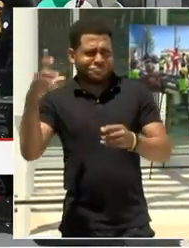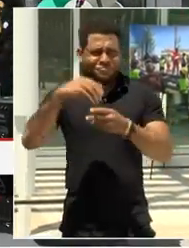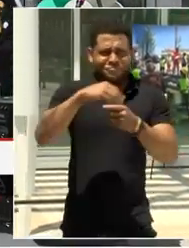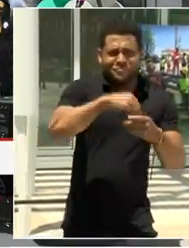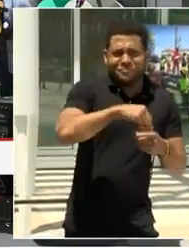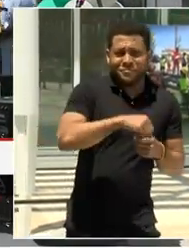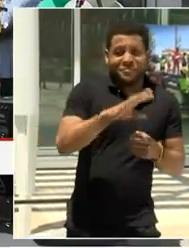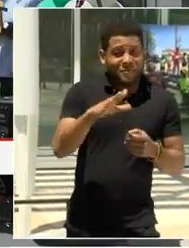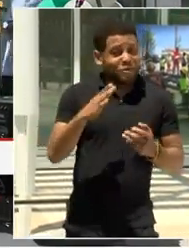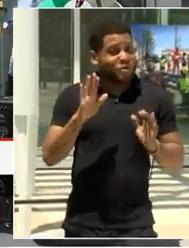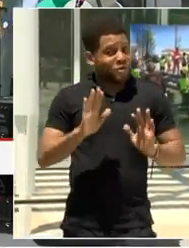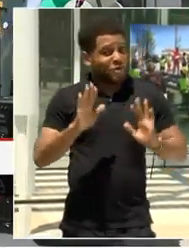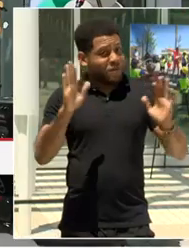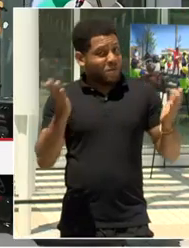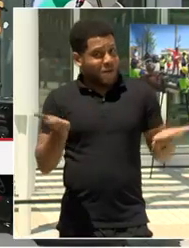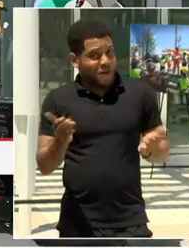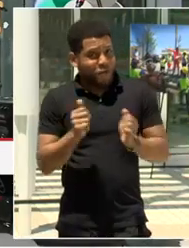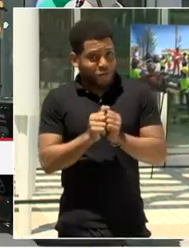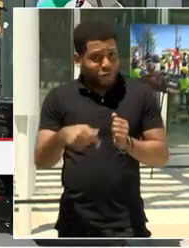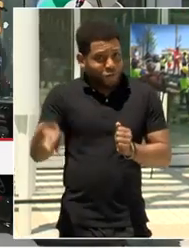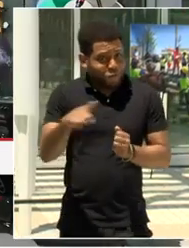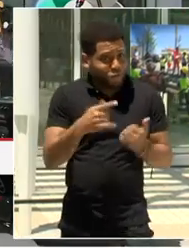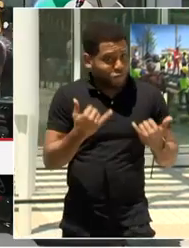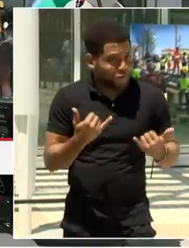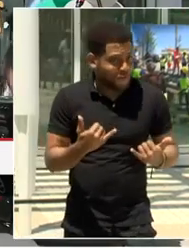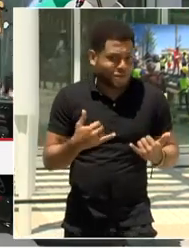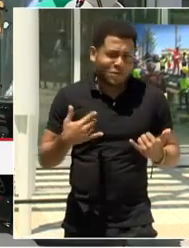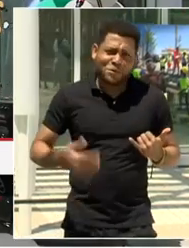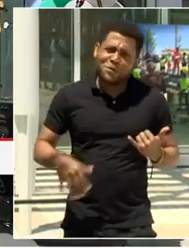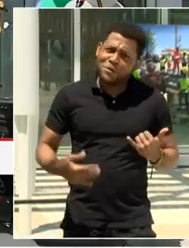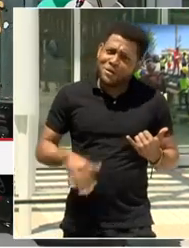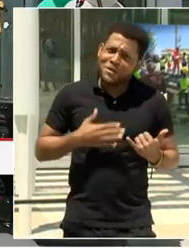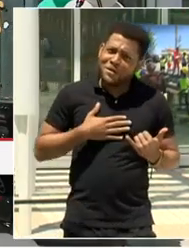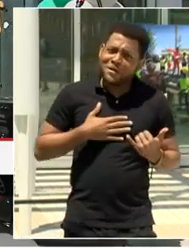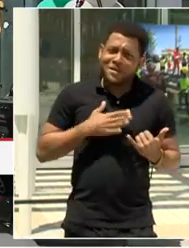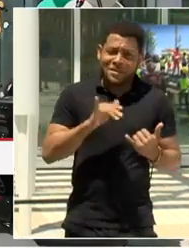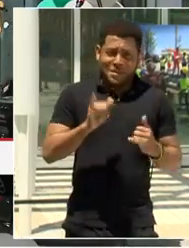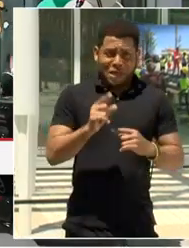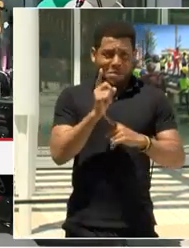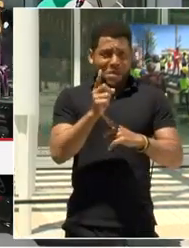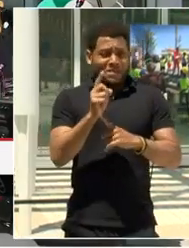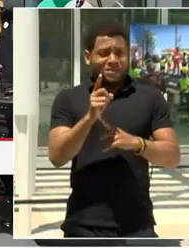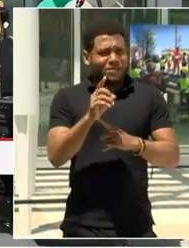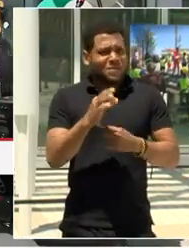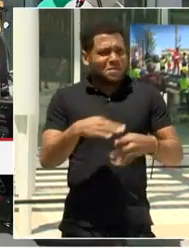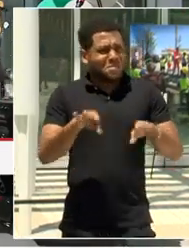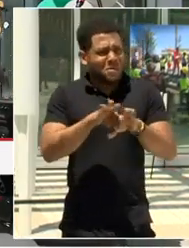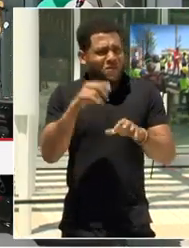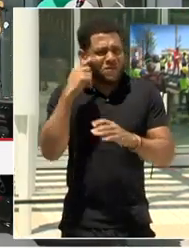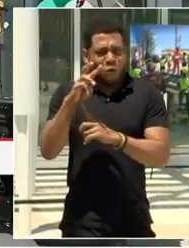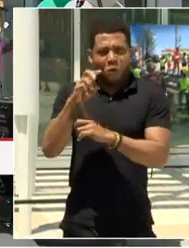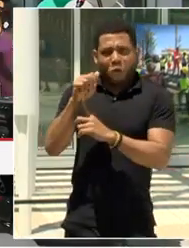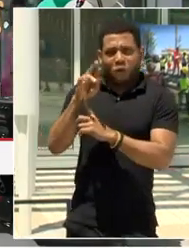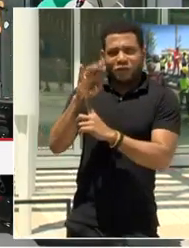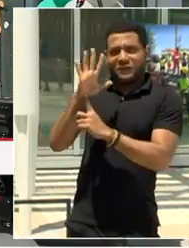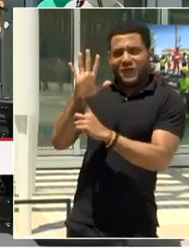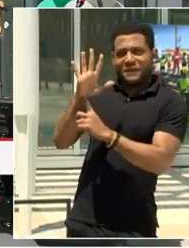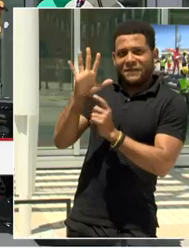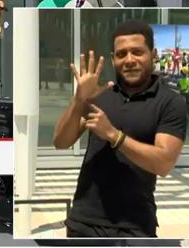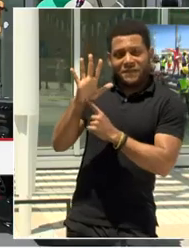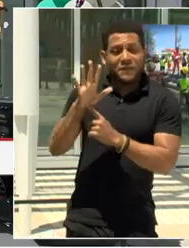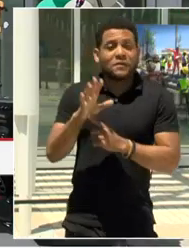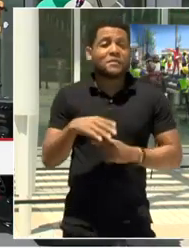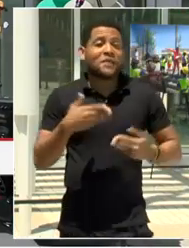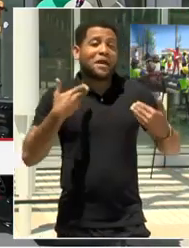you today on this momentous occasion for Ward 5 community. My name is Diane Barnes, and